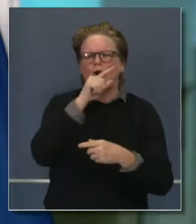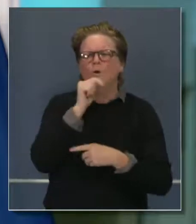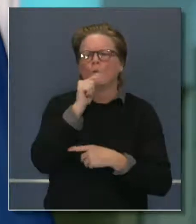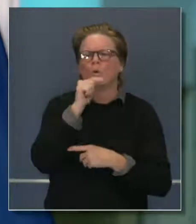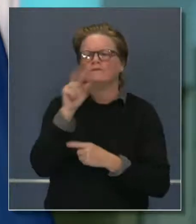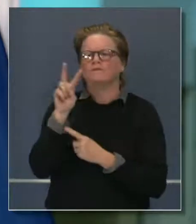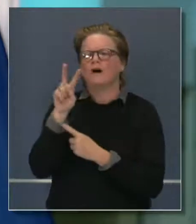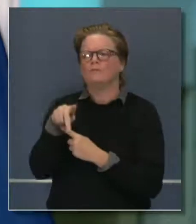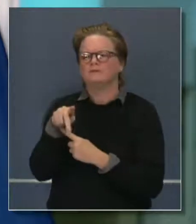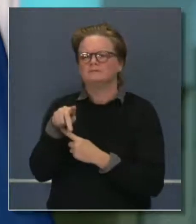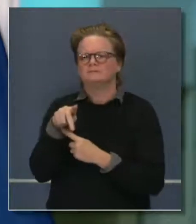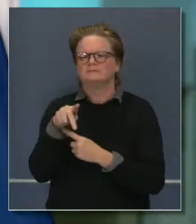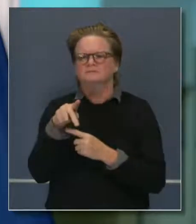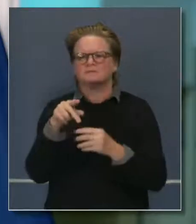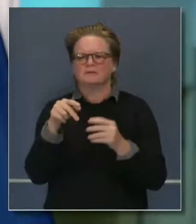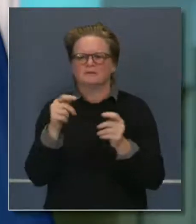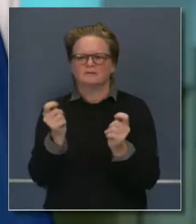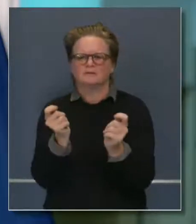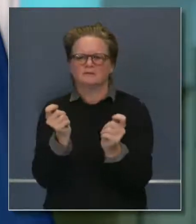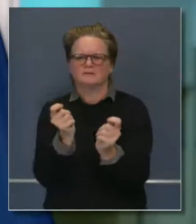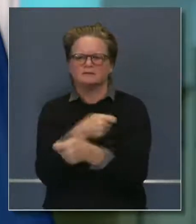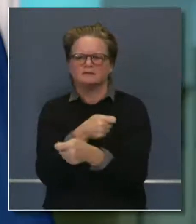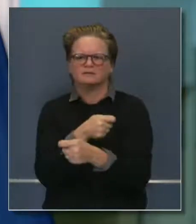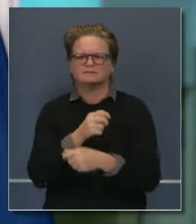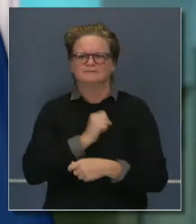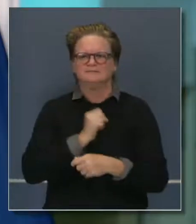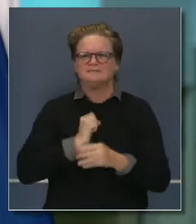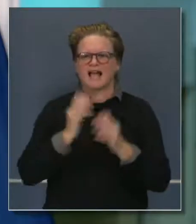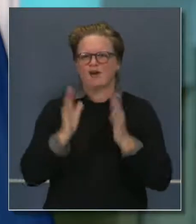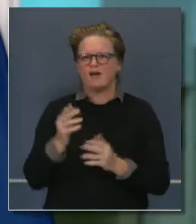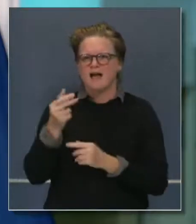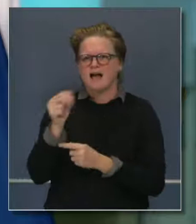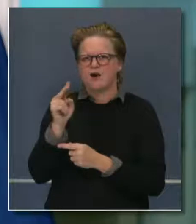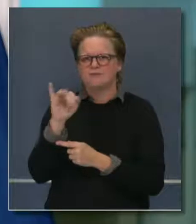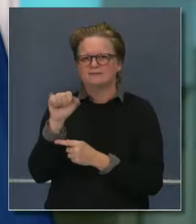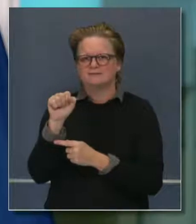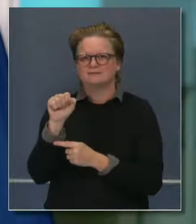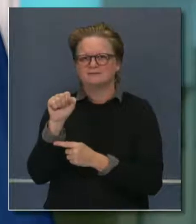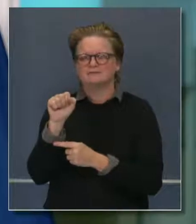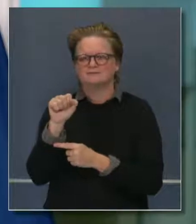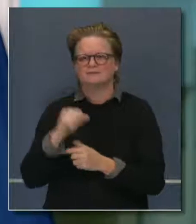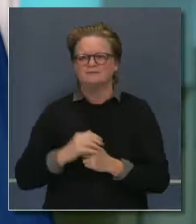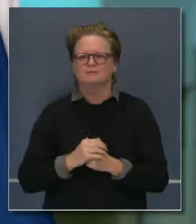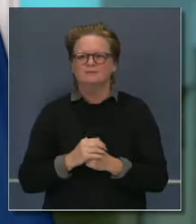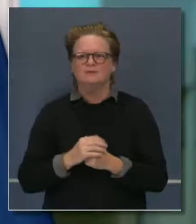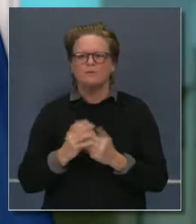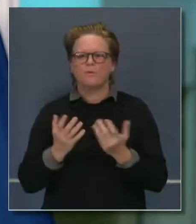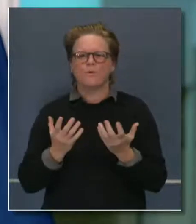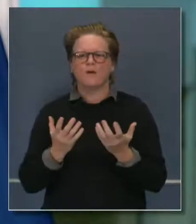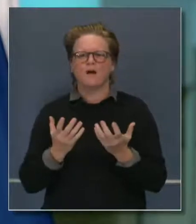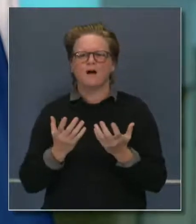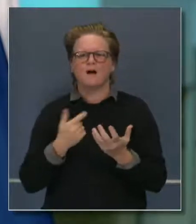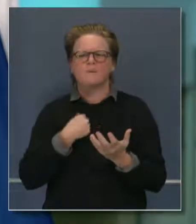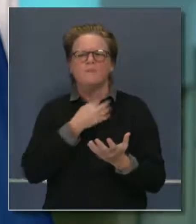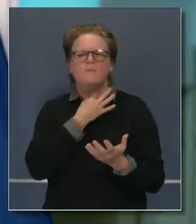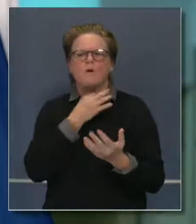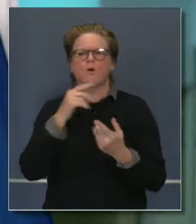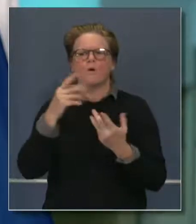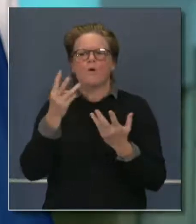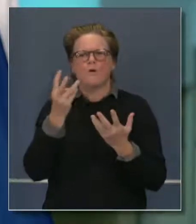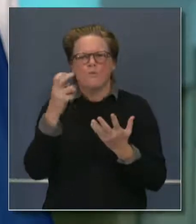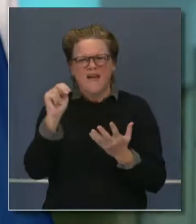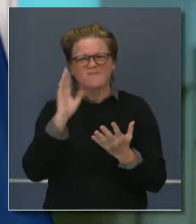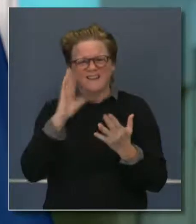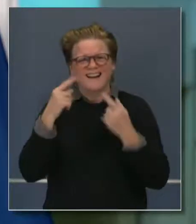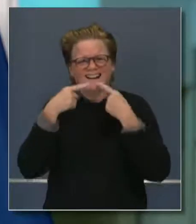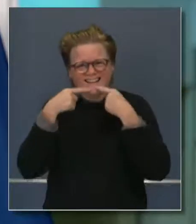a sense of the timing. Is this something where we can expect an announcement from you in the next couple of weeks? Do you need to wait for Senator Harris to